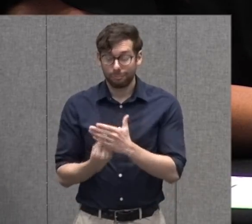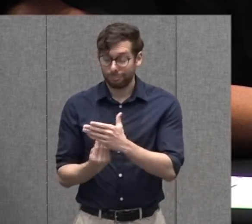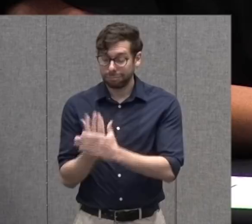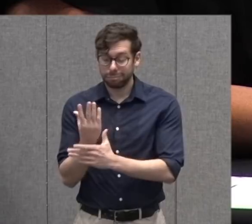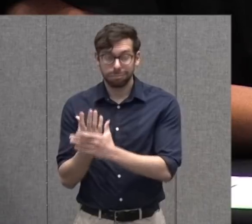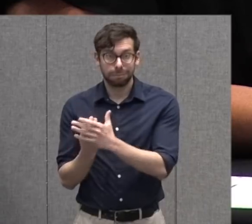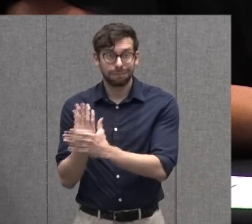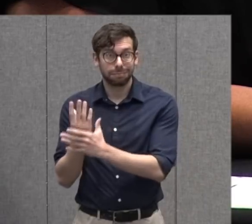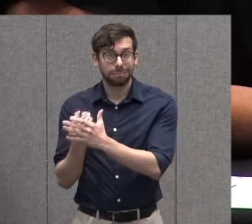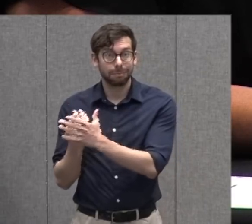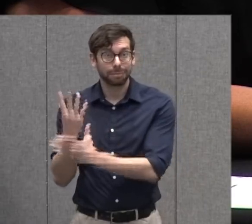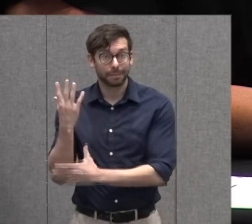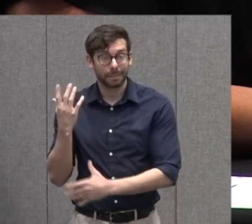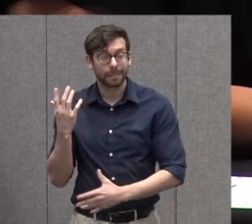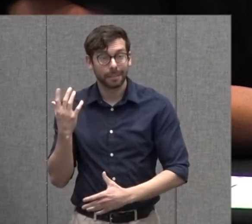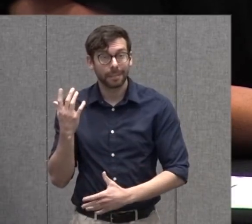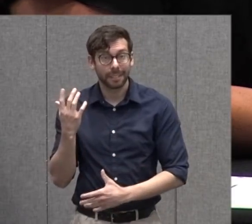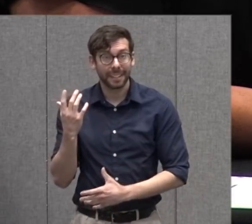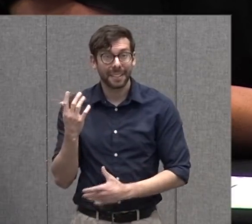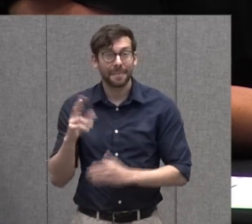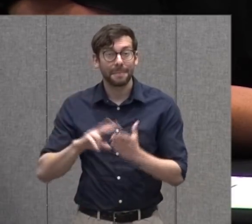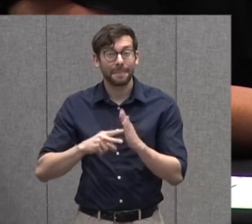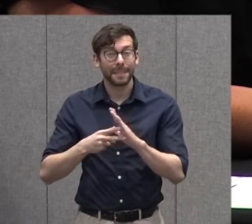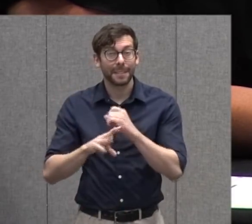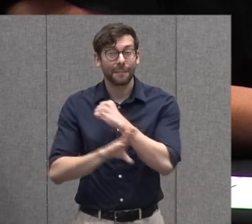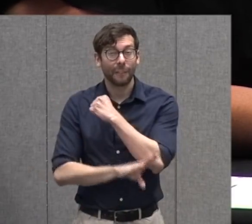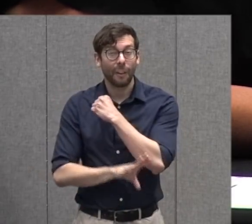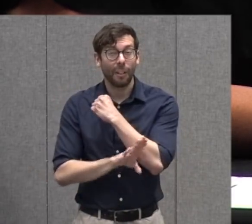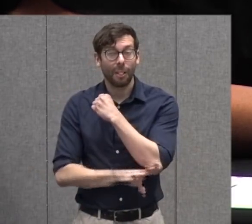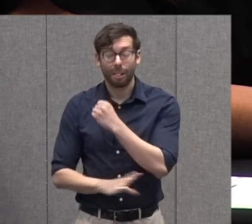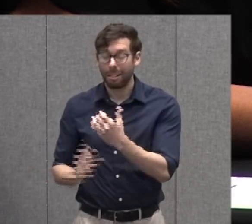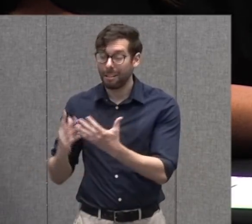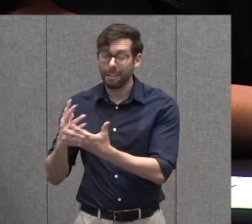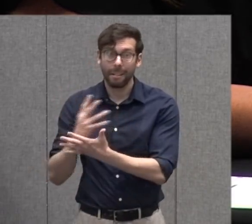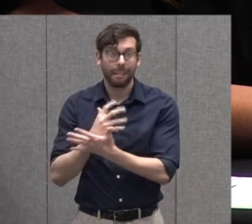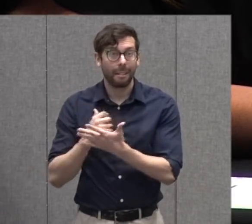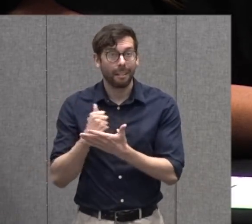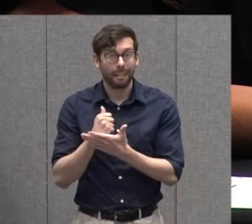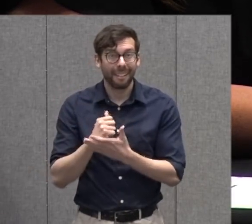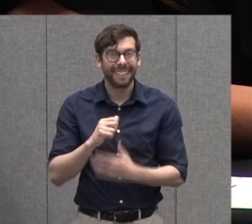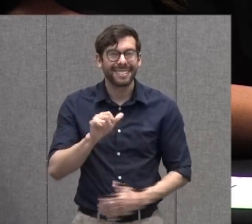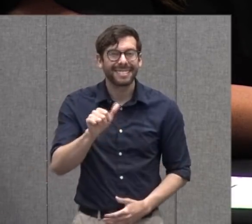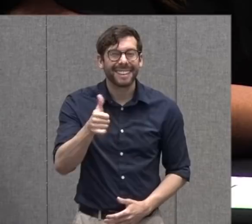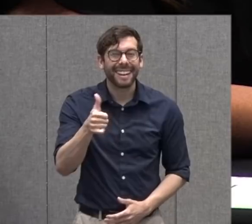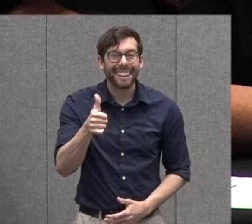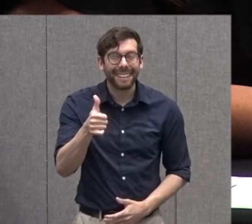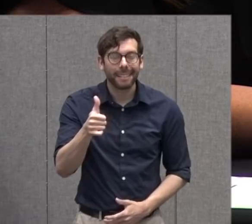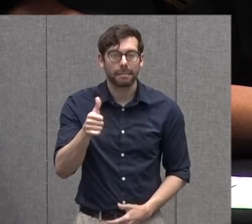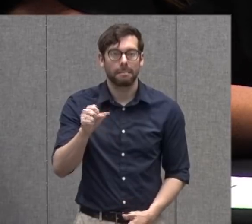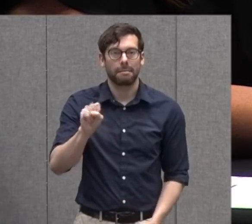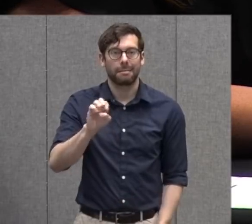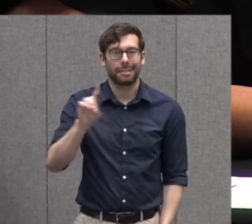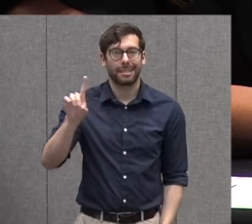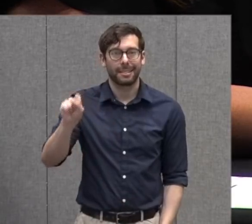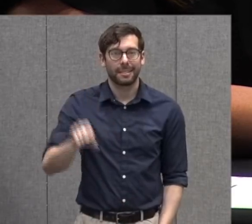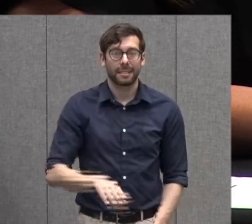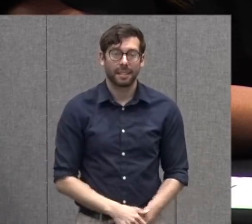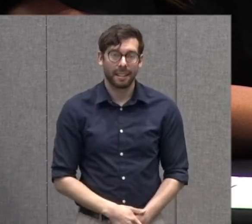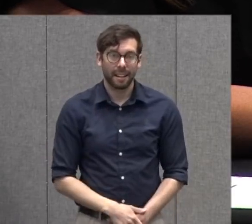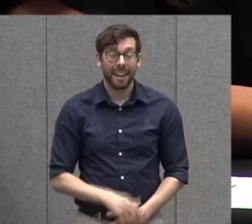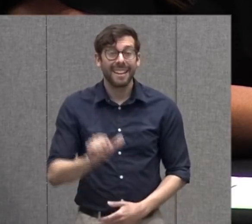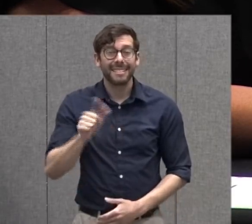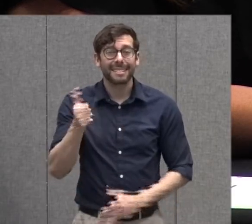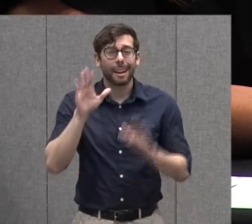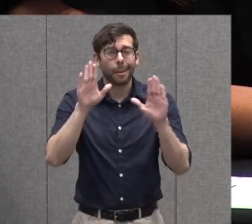spring. That fall, he had 10 seeds. 10 marvelous fruits and